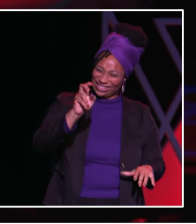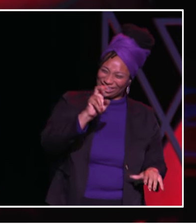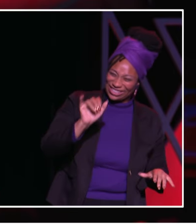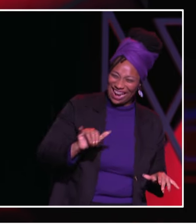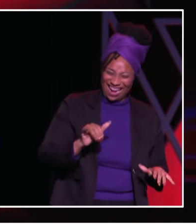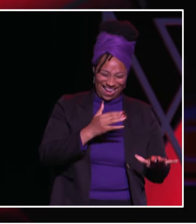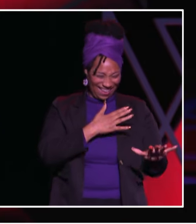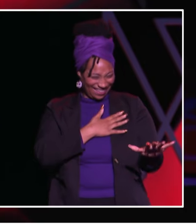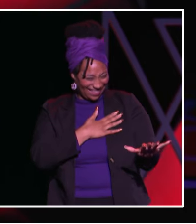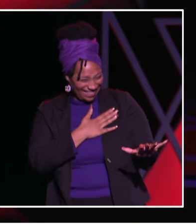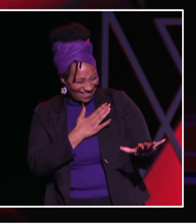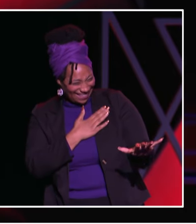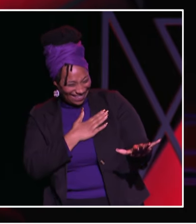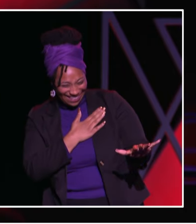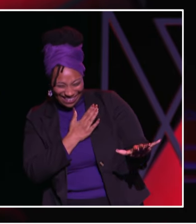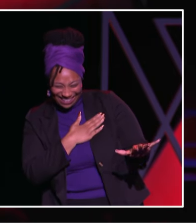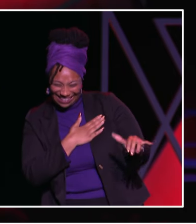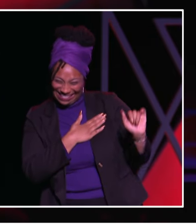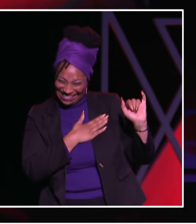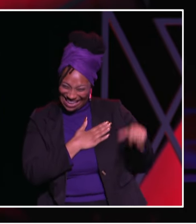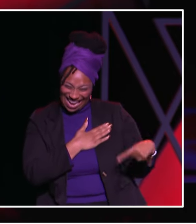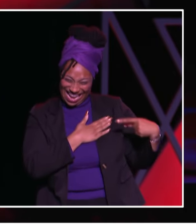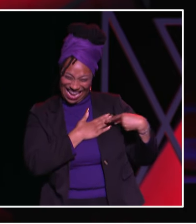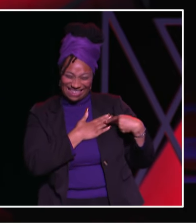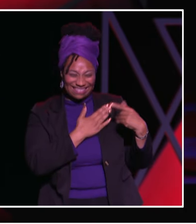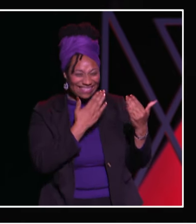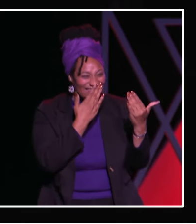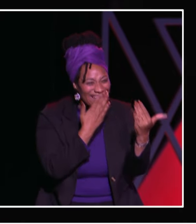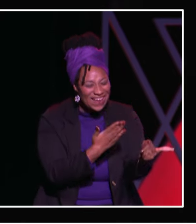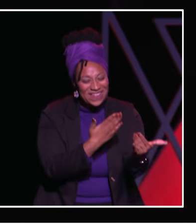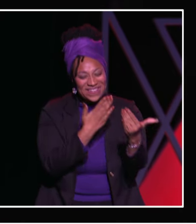you for this Music Milestone Award.